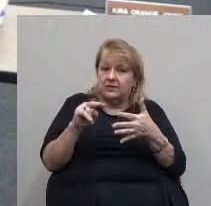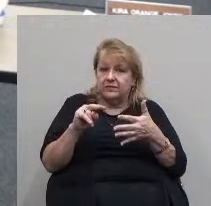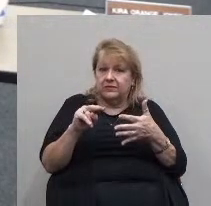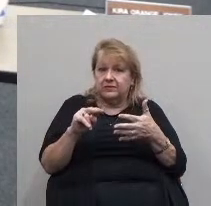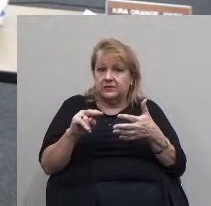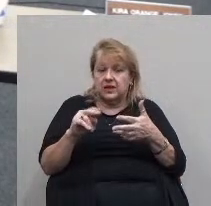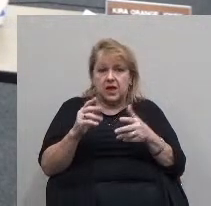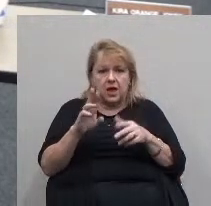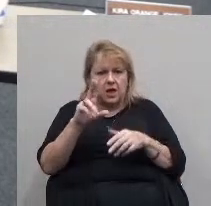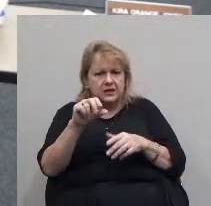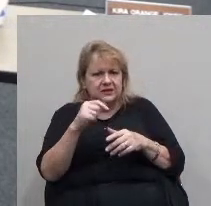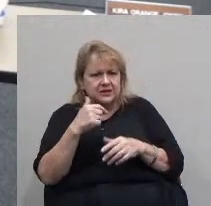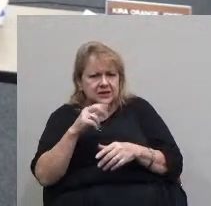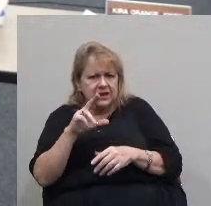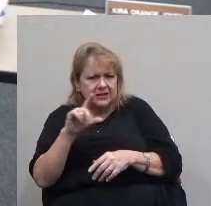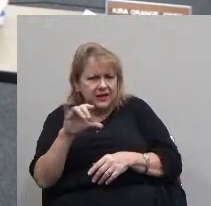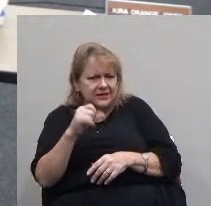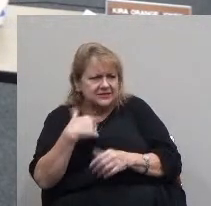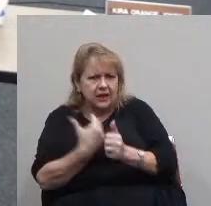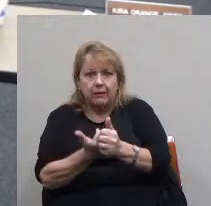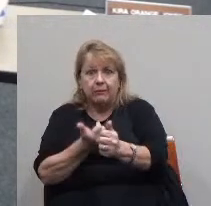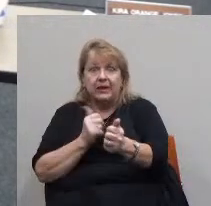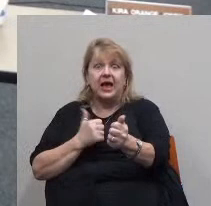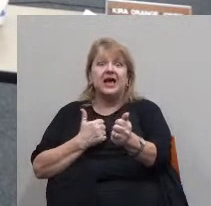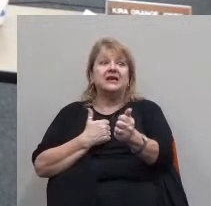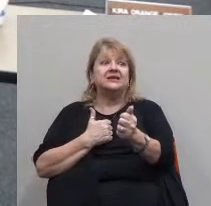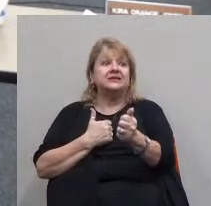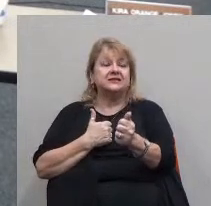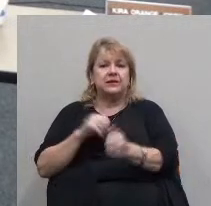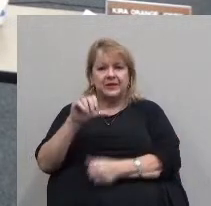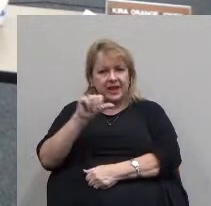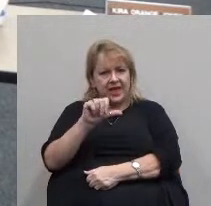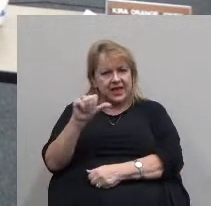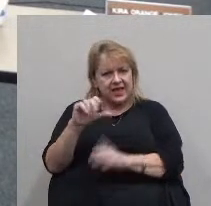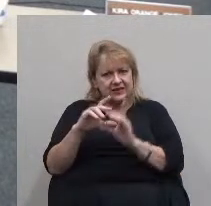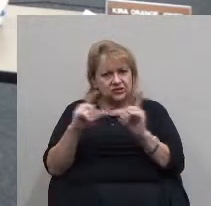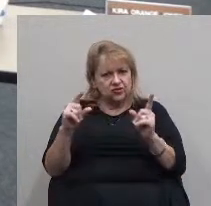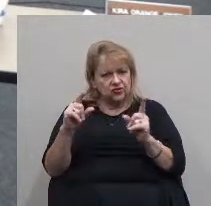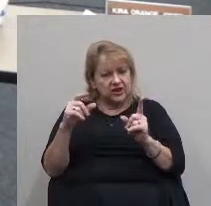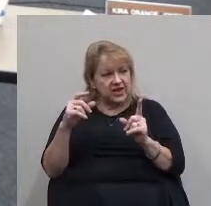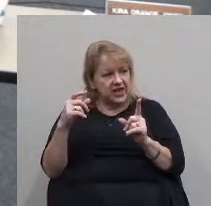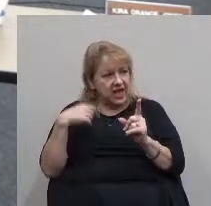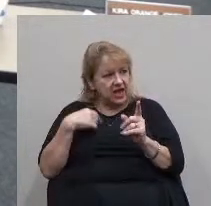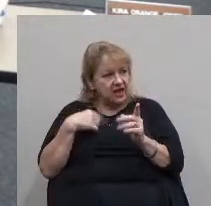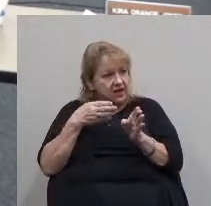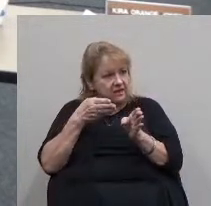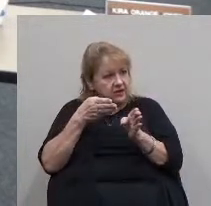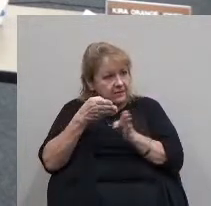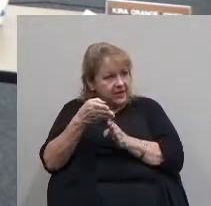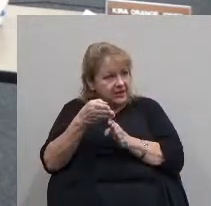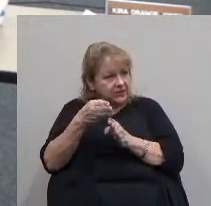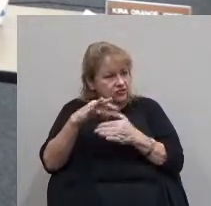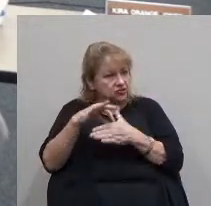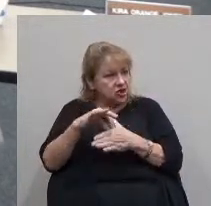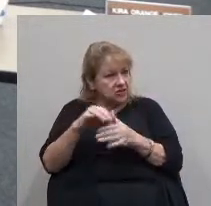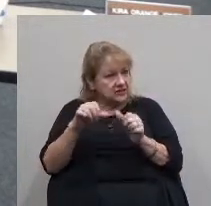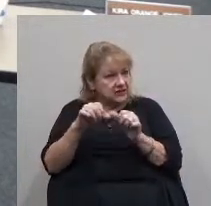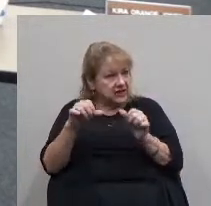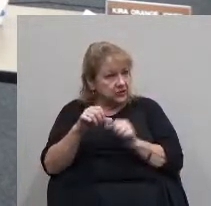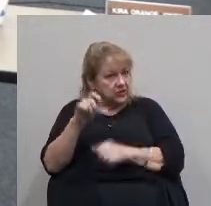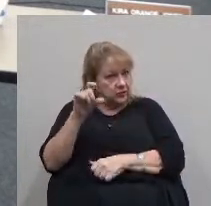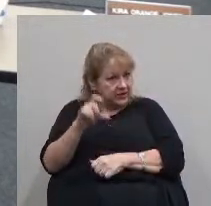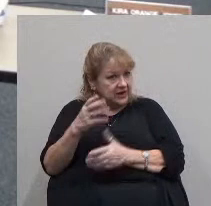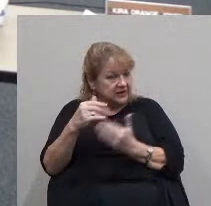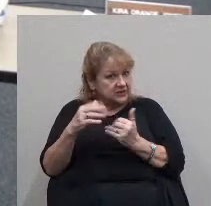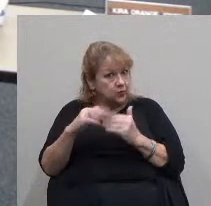unless I'm way behind the times, I don't know too many of the associate degrees given in specific content areas where I would need someone